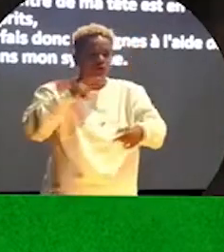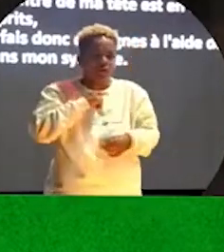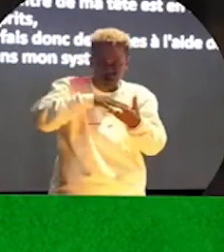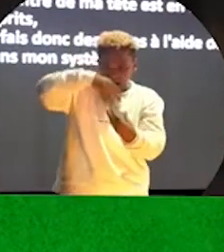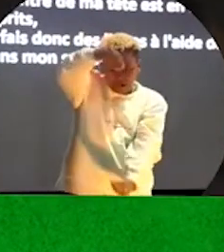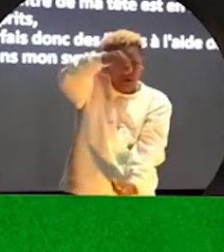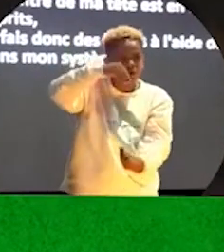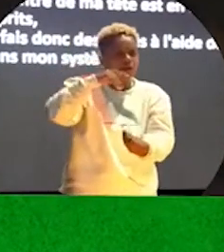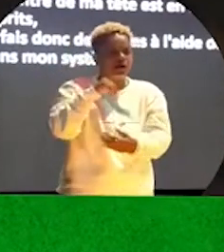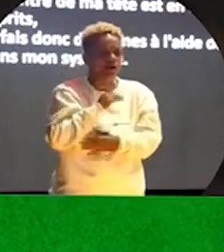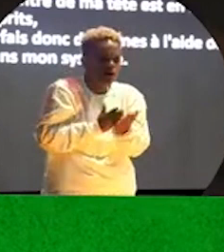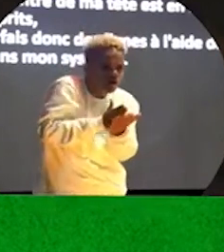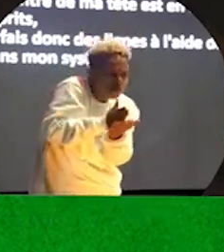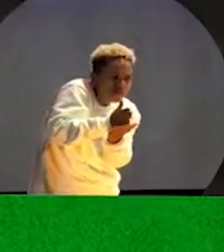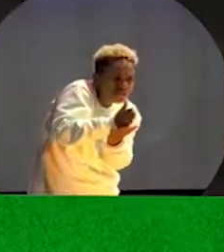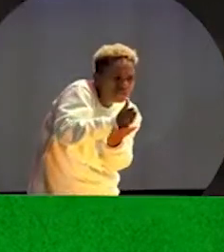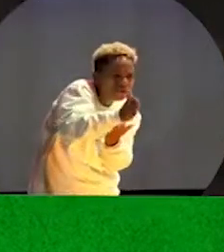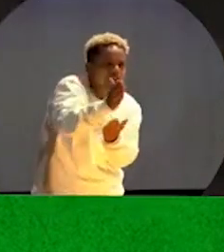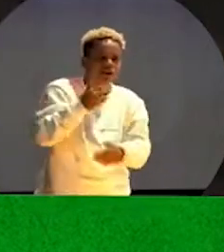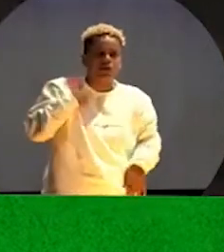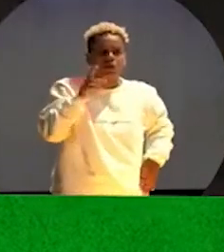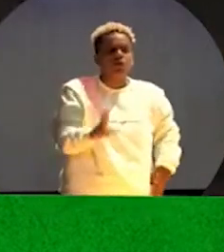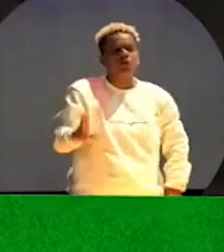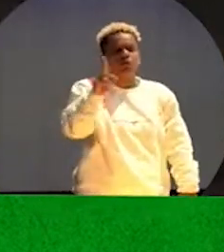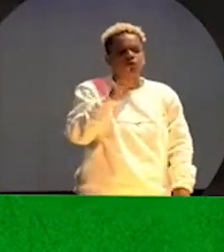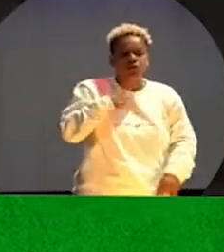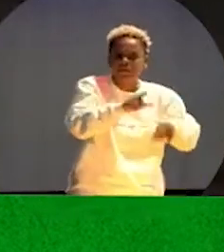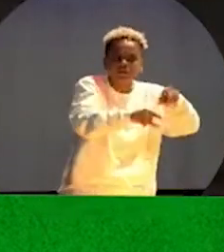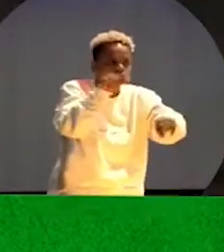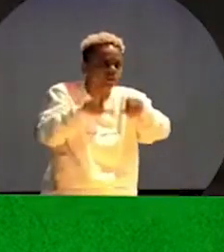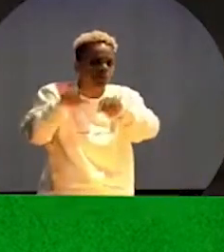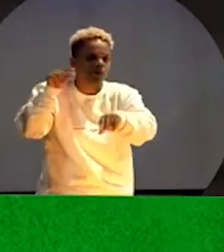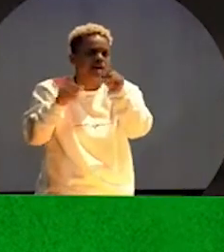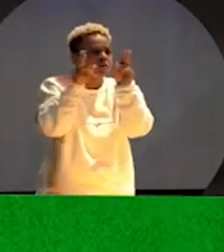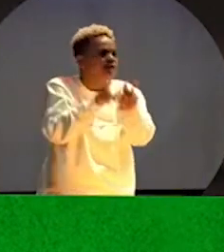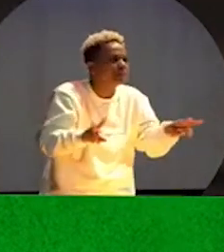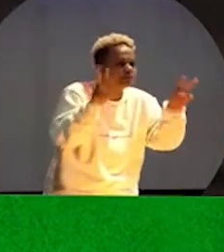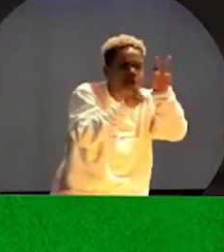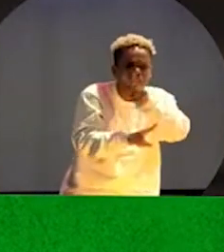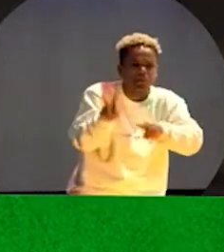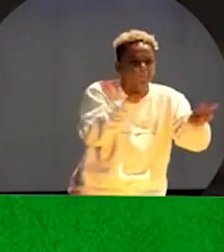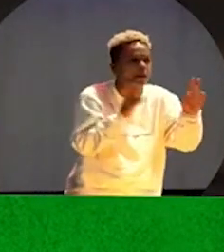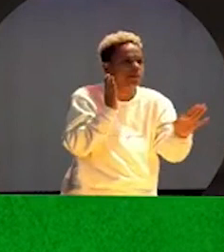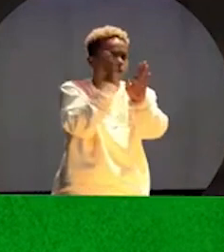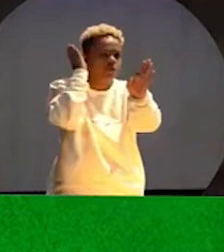scattered in my system. My vision is clouded with wide nets, so I do not see through my